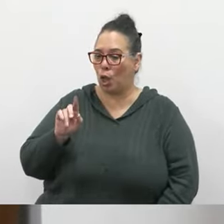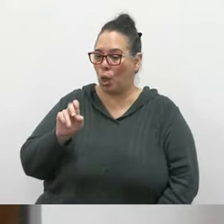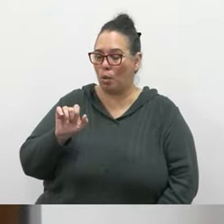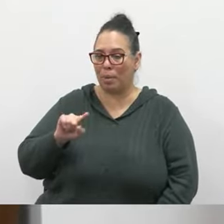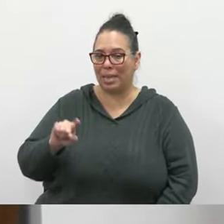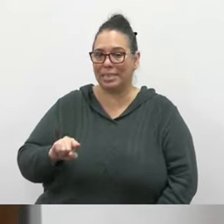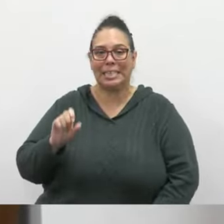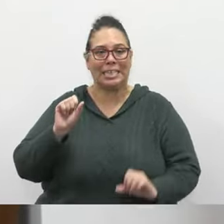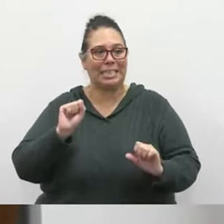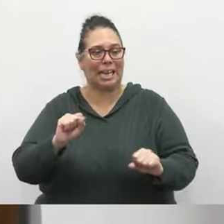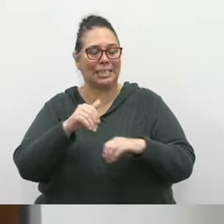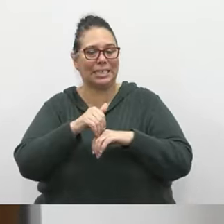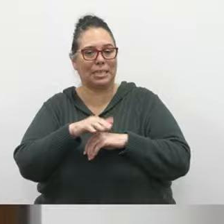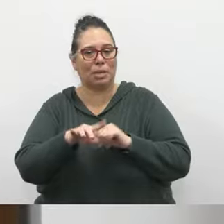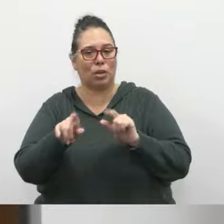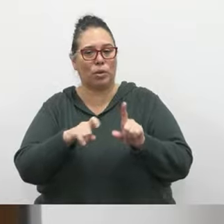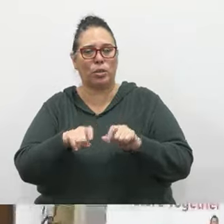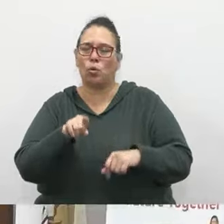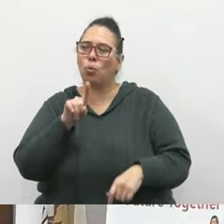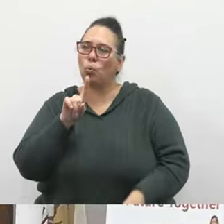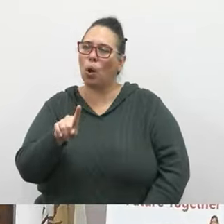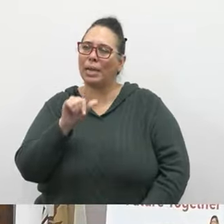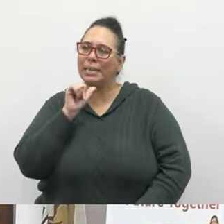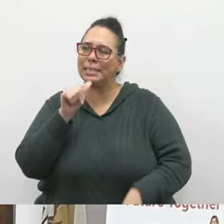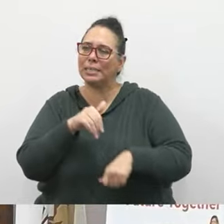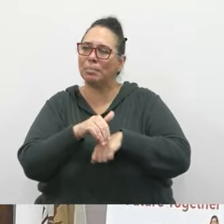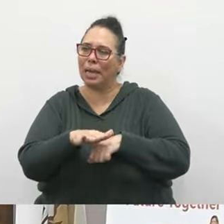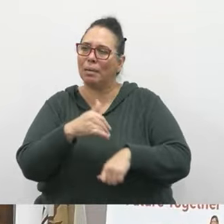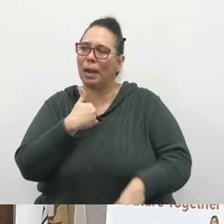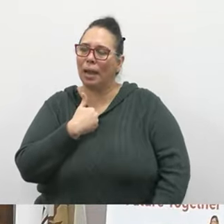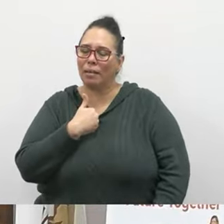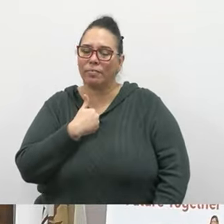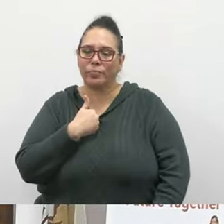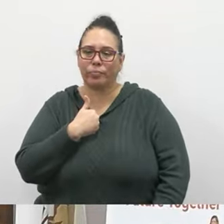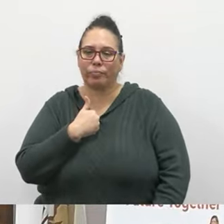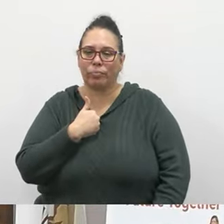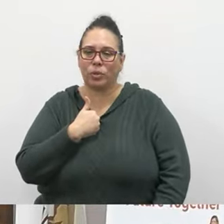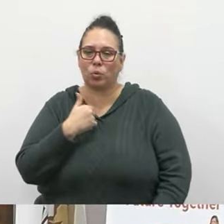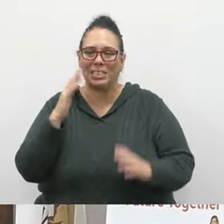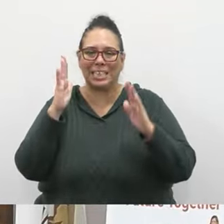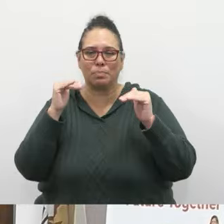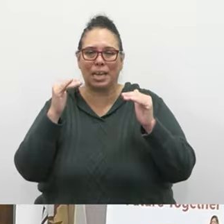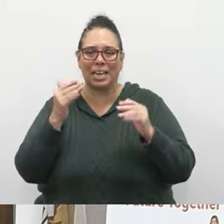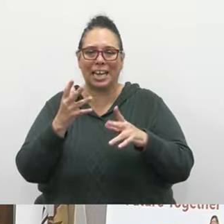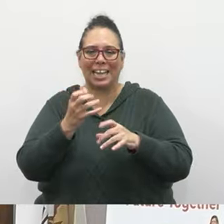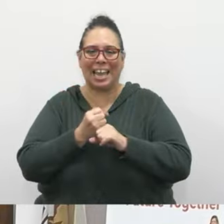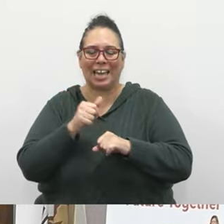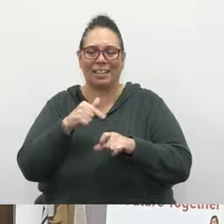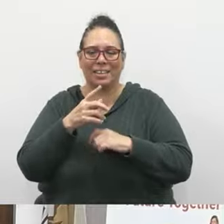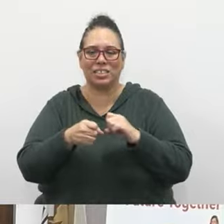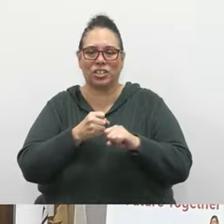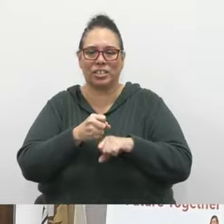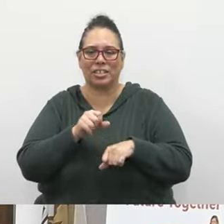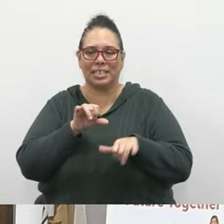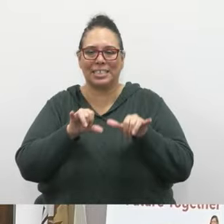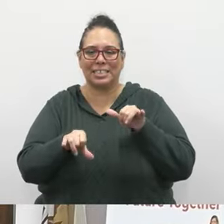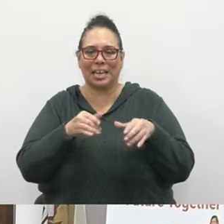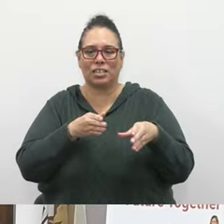submitted a lot of these questions, but one question that I didn't submit that I do have is what is the expected gain this year to stay on track for the